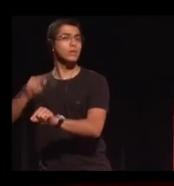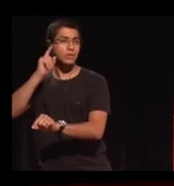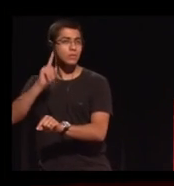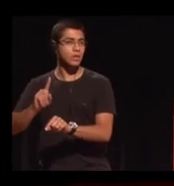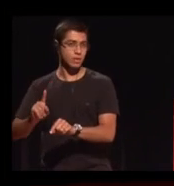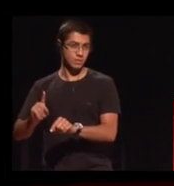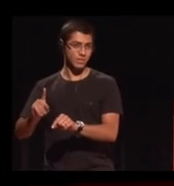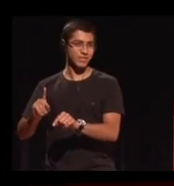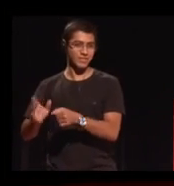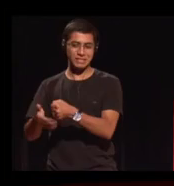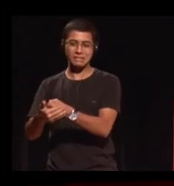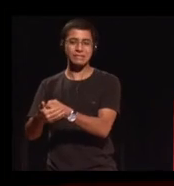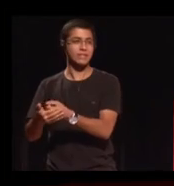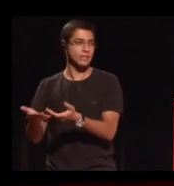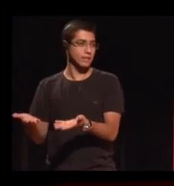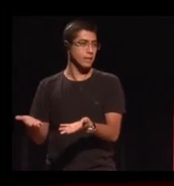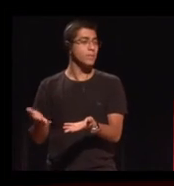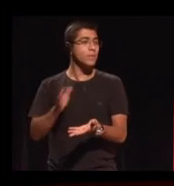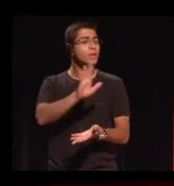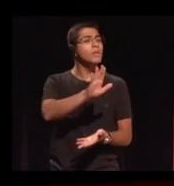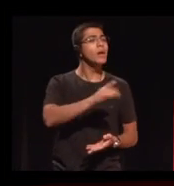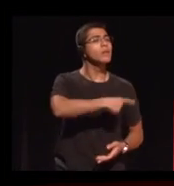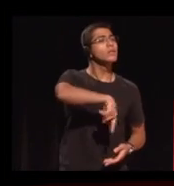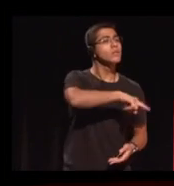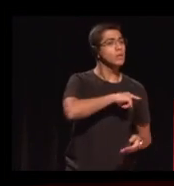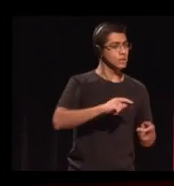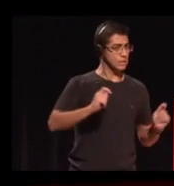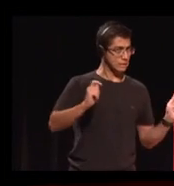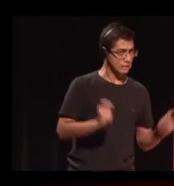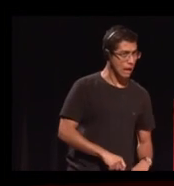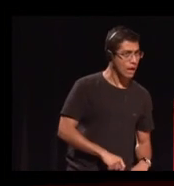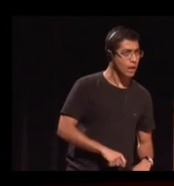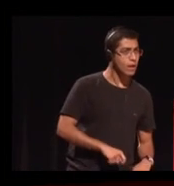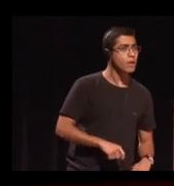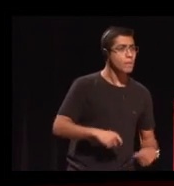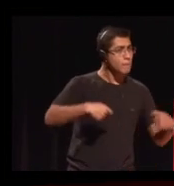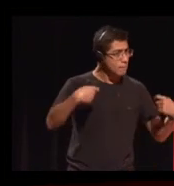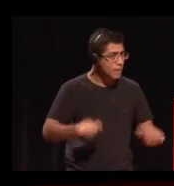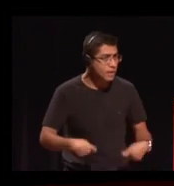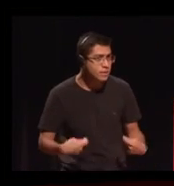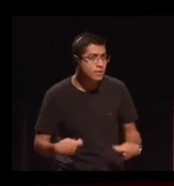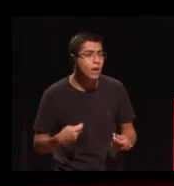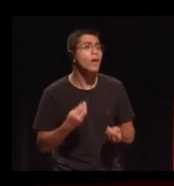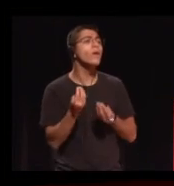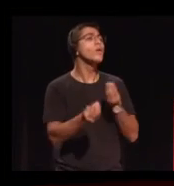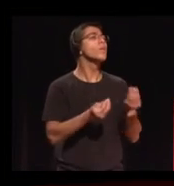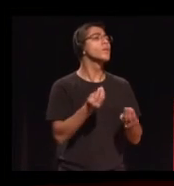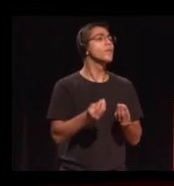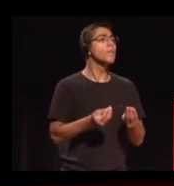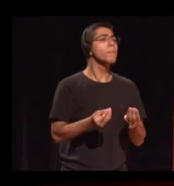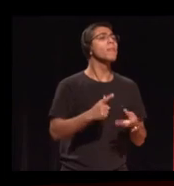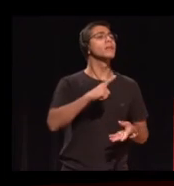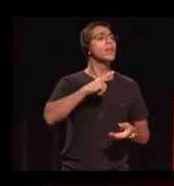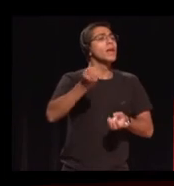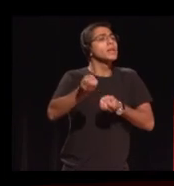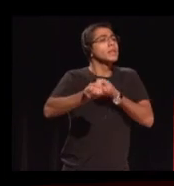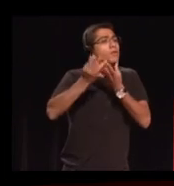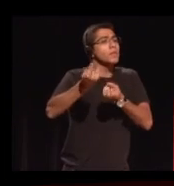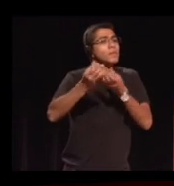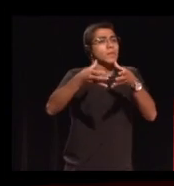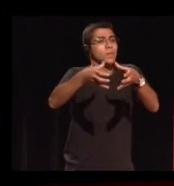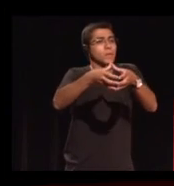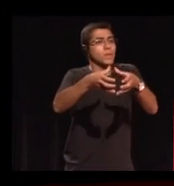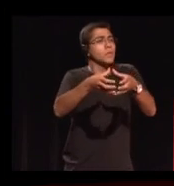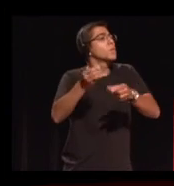it? How does it work? What are the data sets? And so on. And by open sourcing the